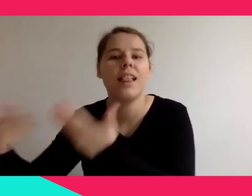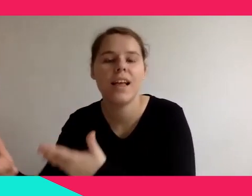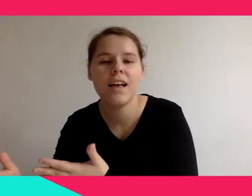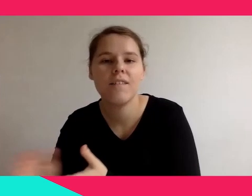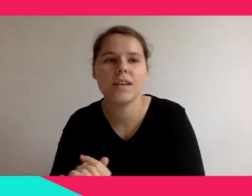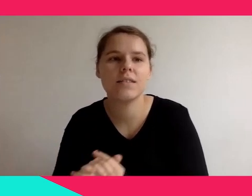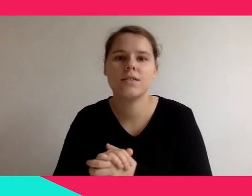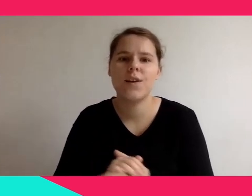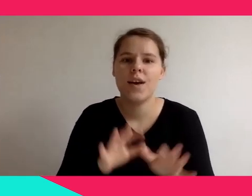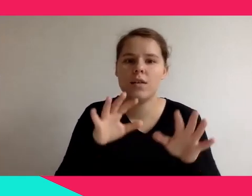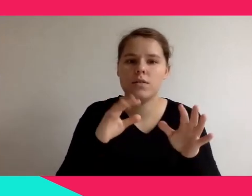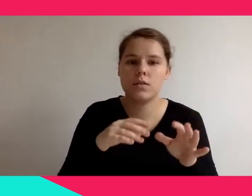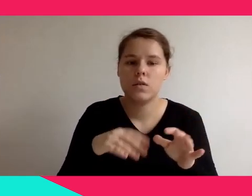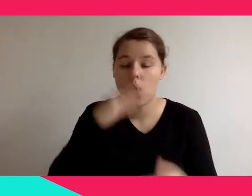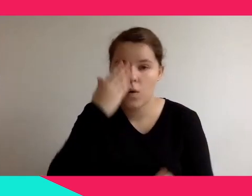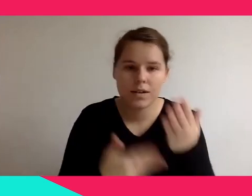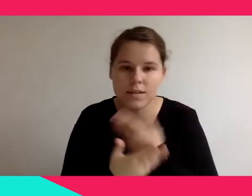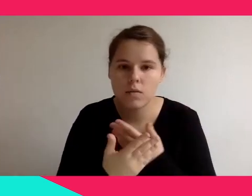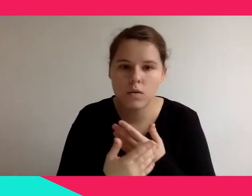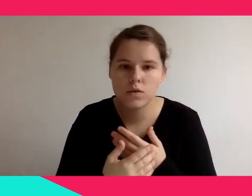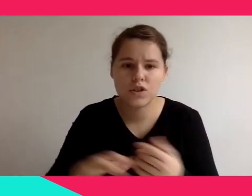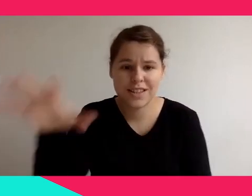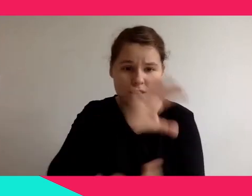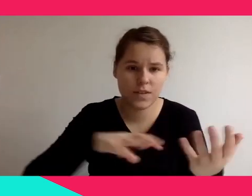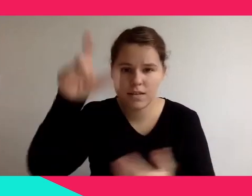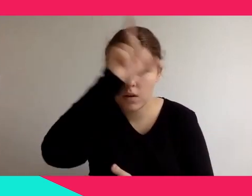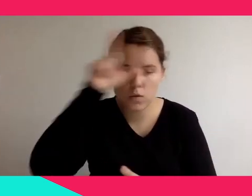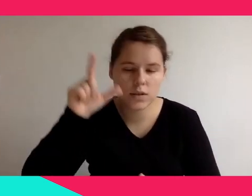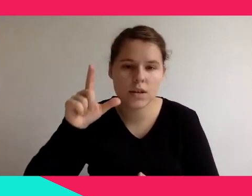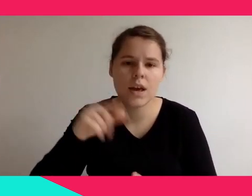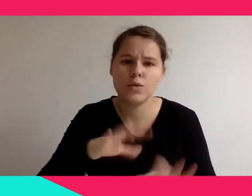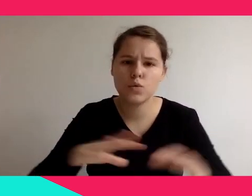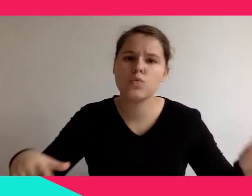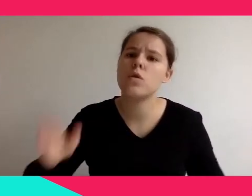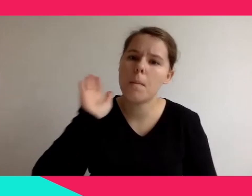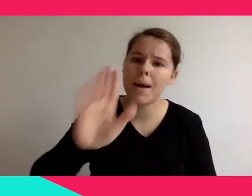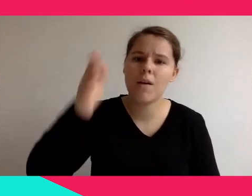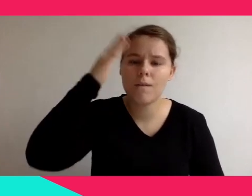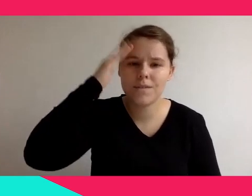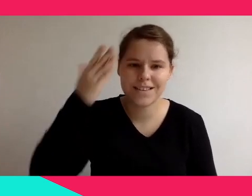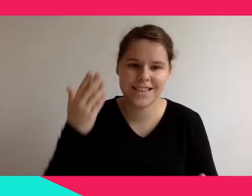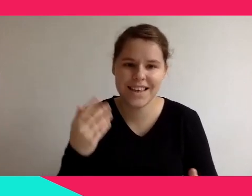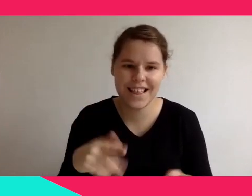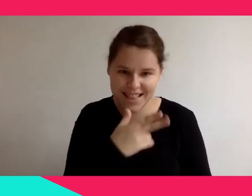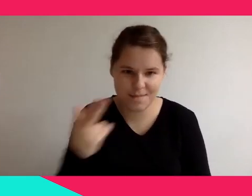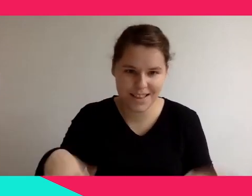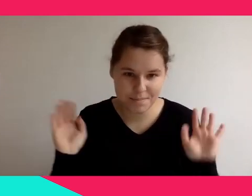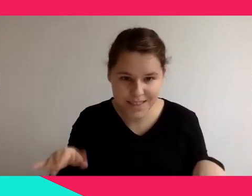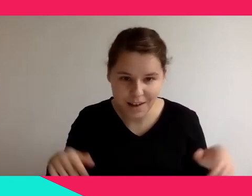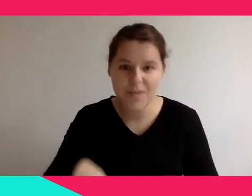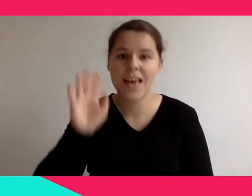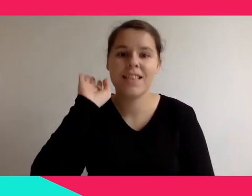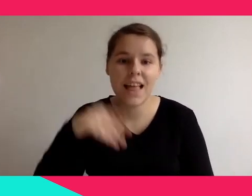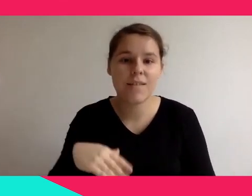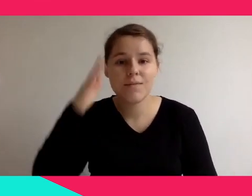than our curators knew about them. So what we did was we connected the ontology of species,